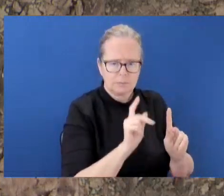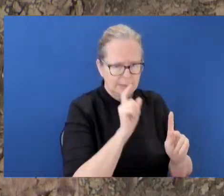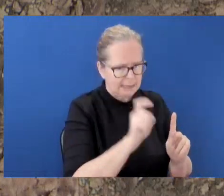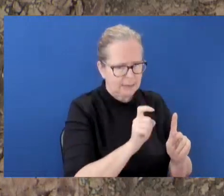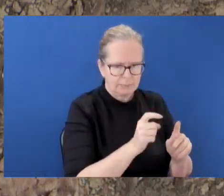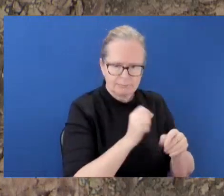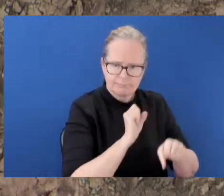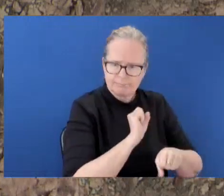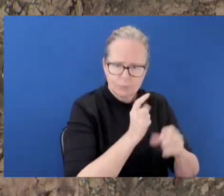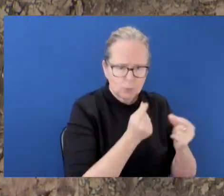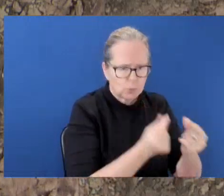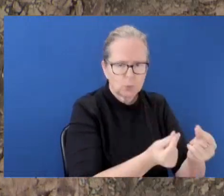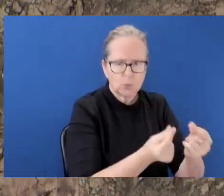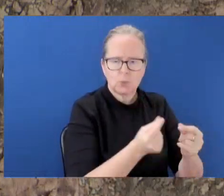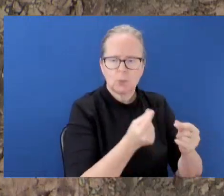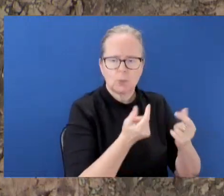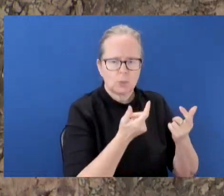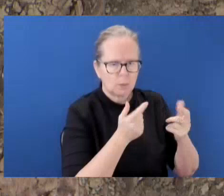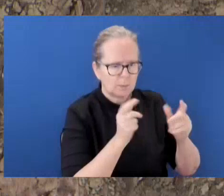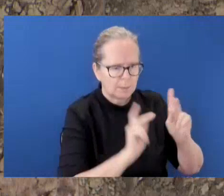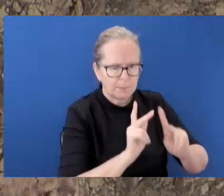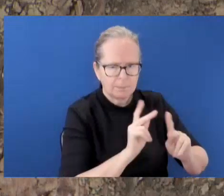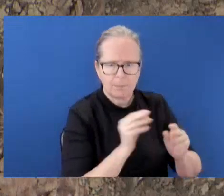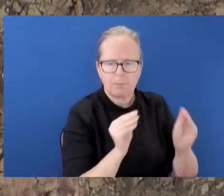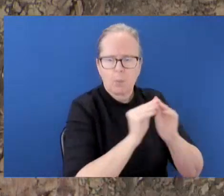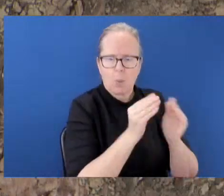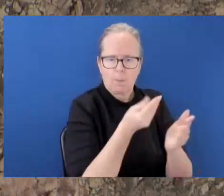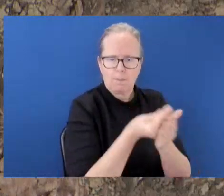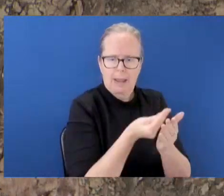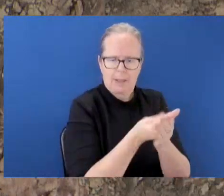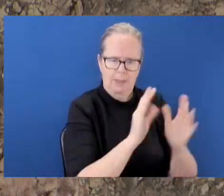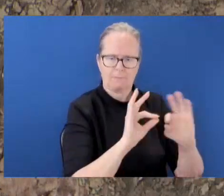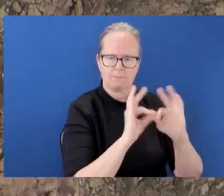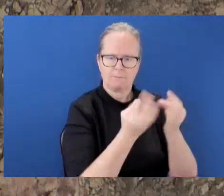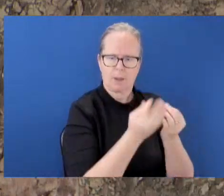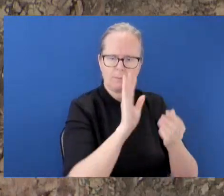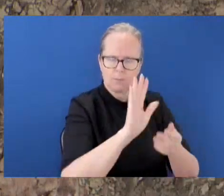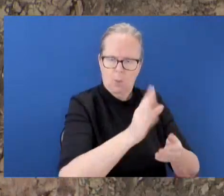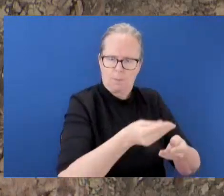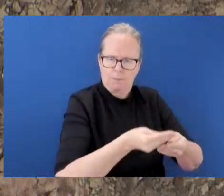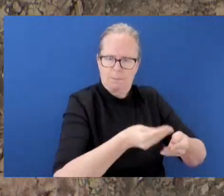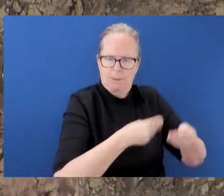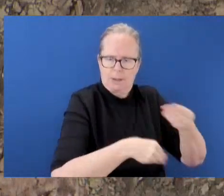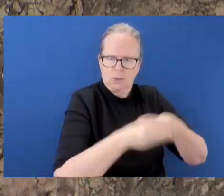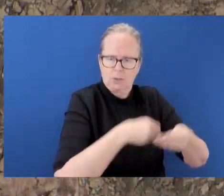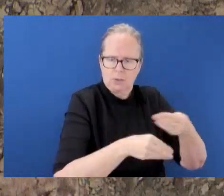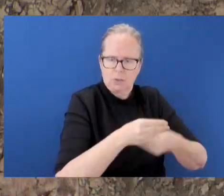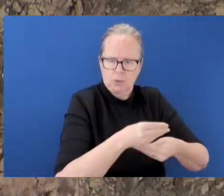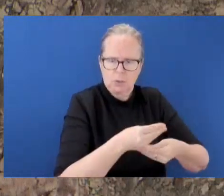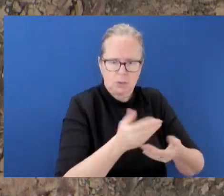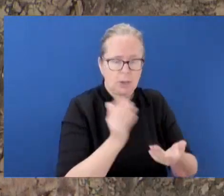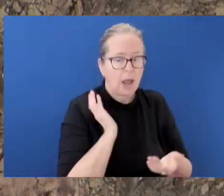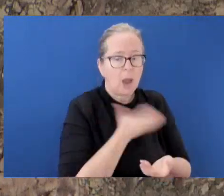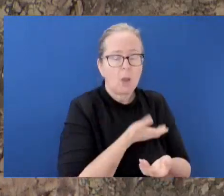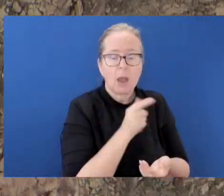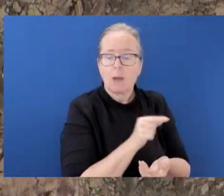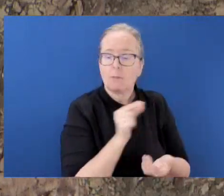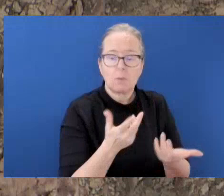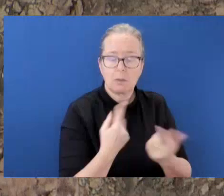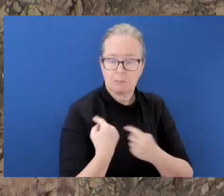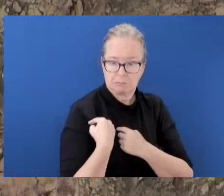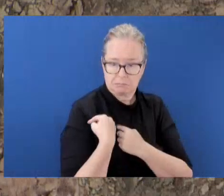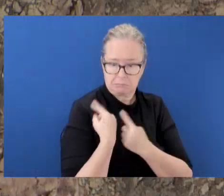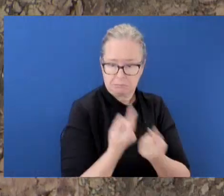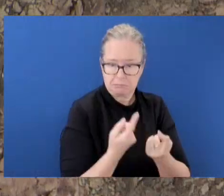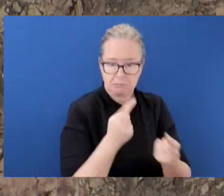budgets. Mr. Speaker, this is a government that's reduced ICBC rates. This is a government that's reducing the cost of childcare. This